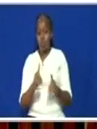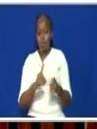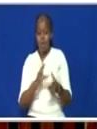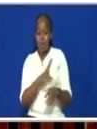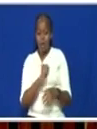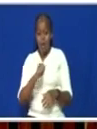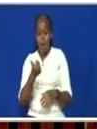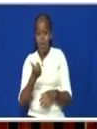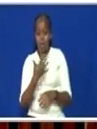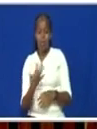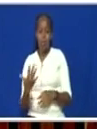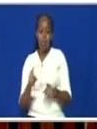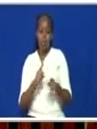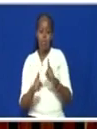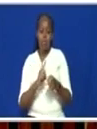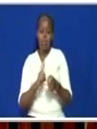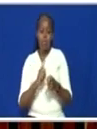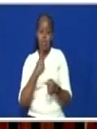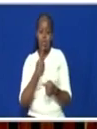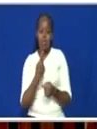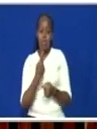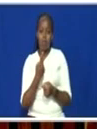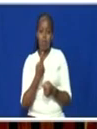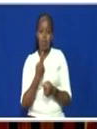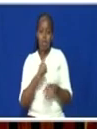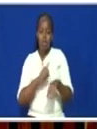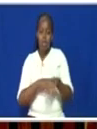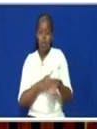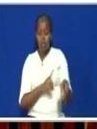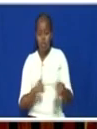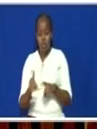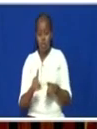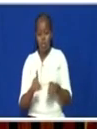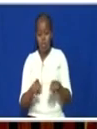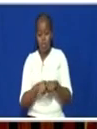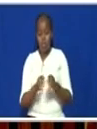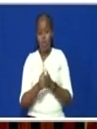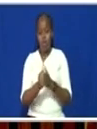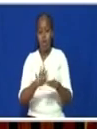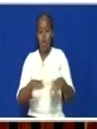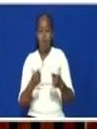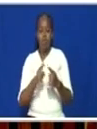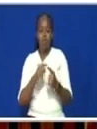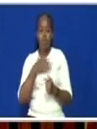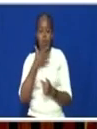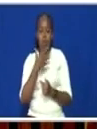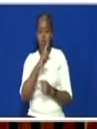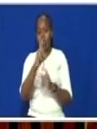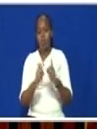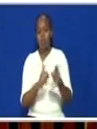going to highlight as I take you through these questions and guide you on how to answer these